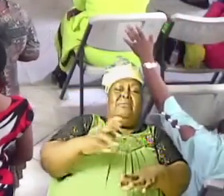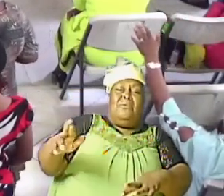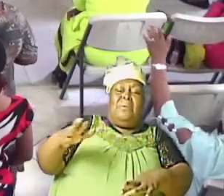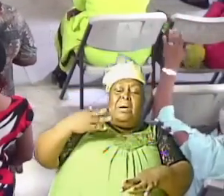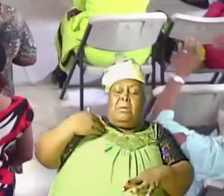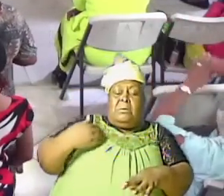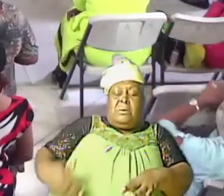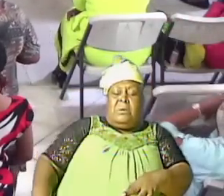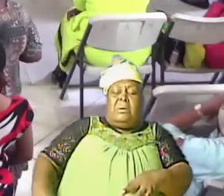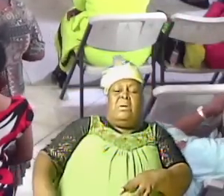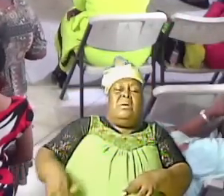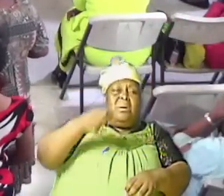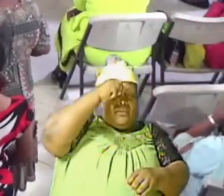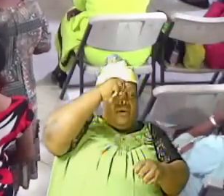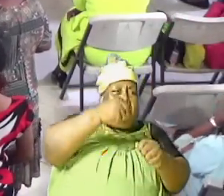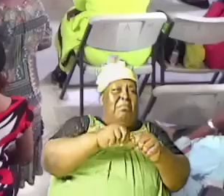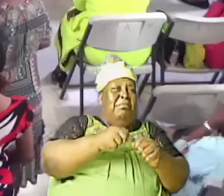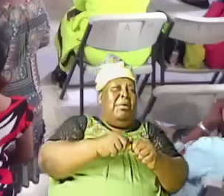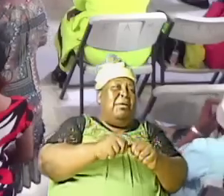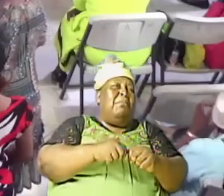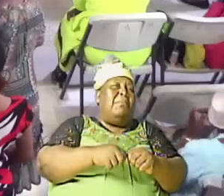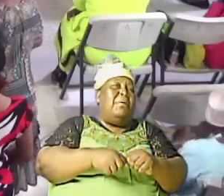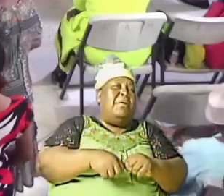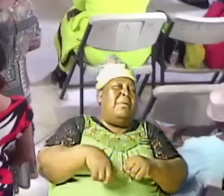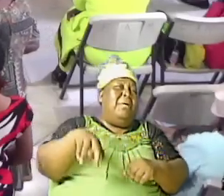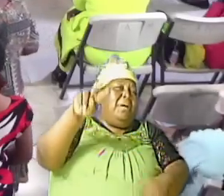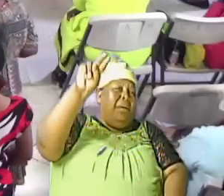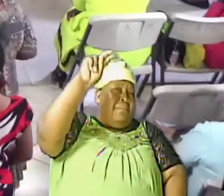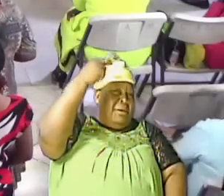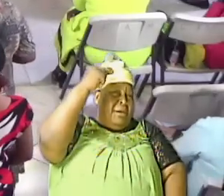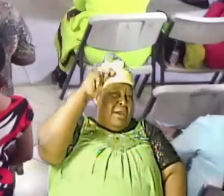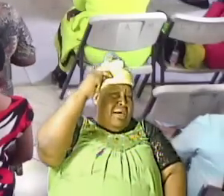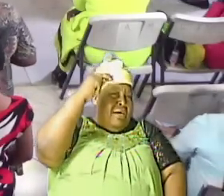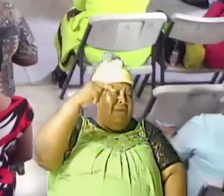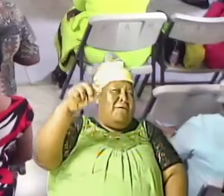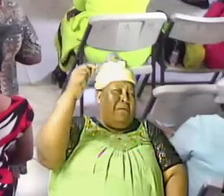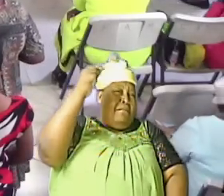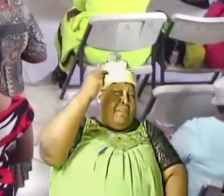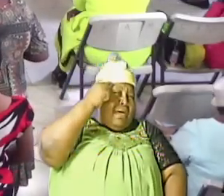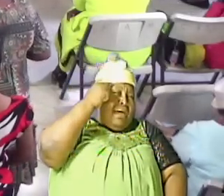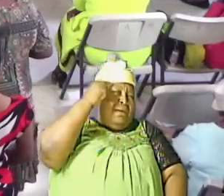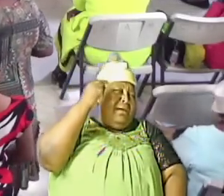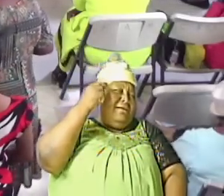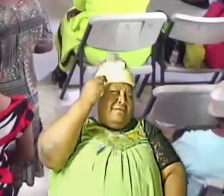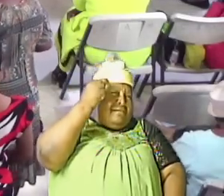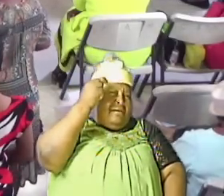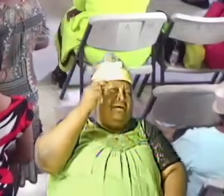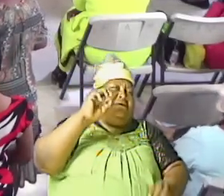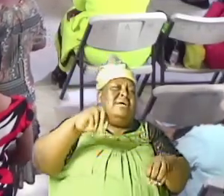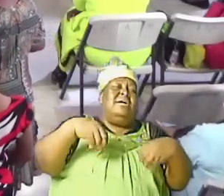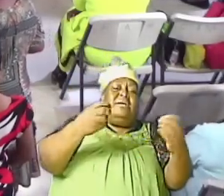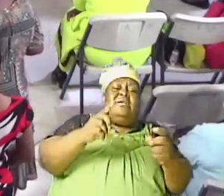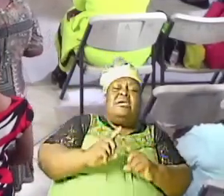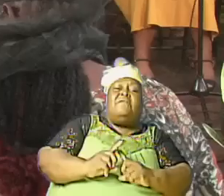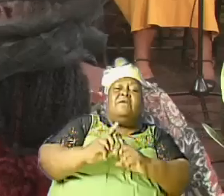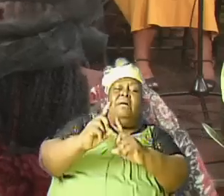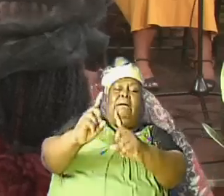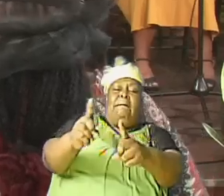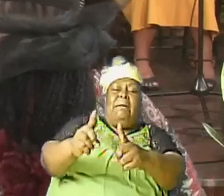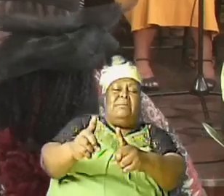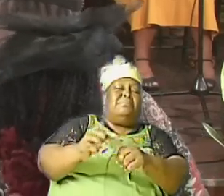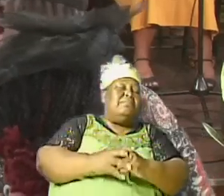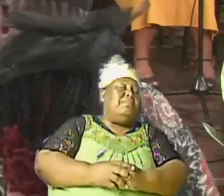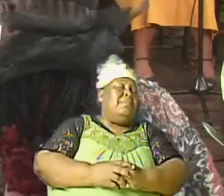God, remember, Rajiv, God, you know how to construct the mind and to renew the mind and the thought and to give guidance and knowledge,